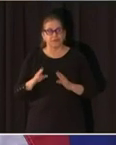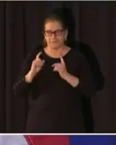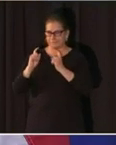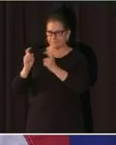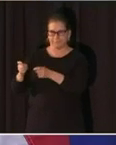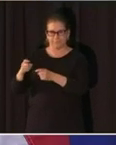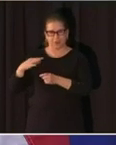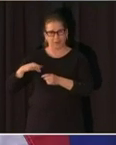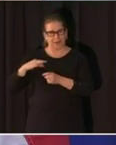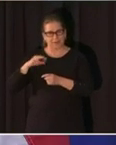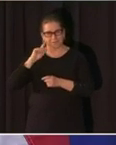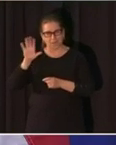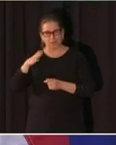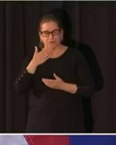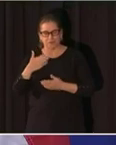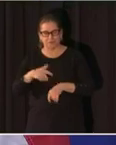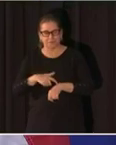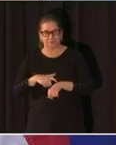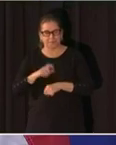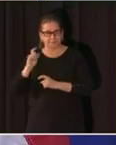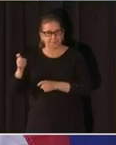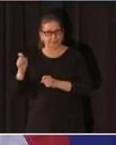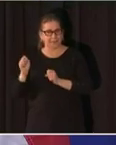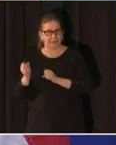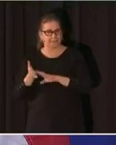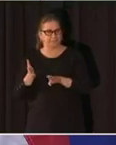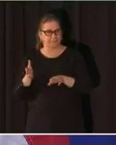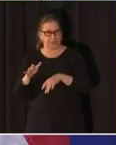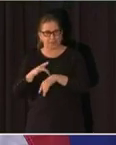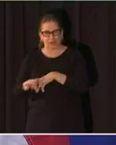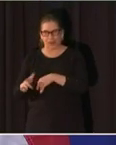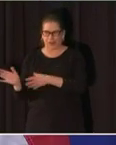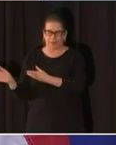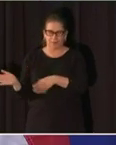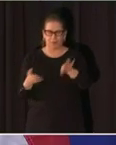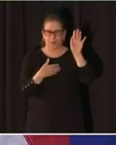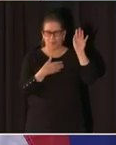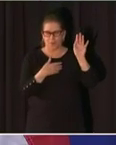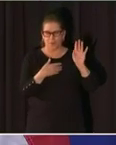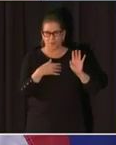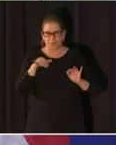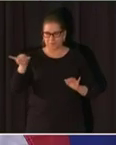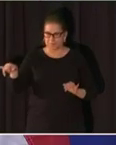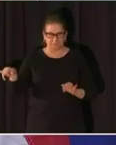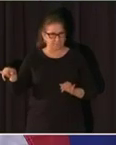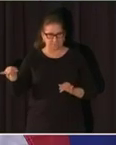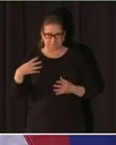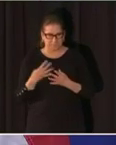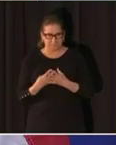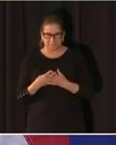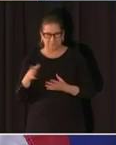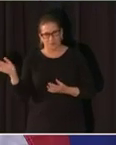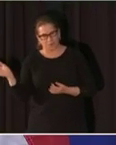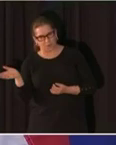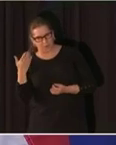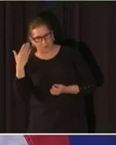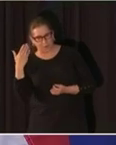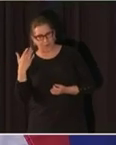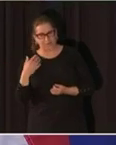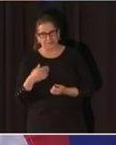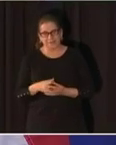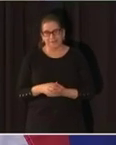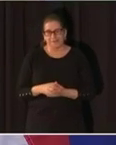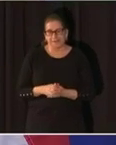early release. And in the past 4 weeks during our response, the jail